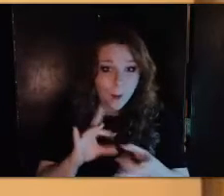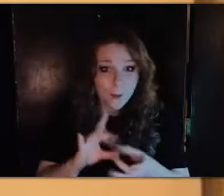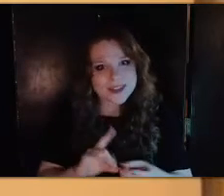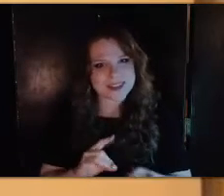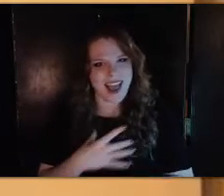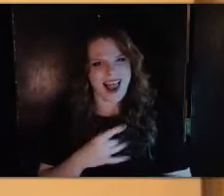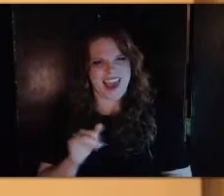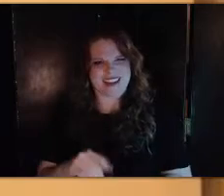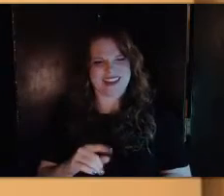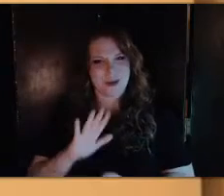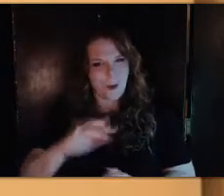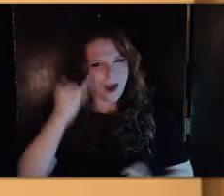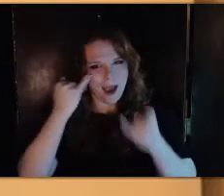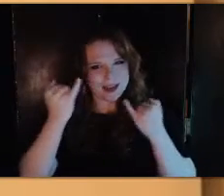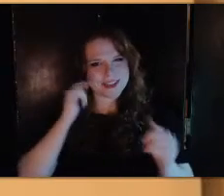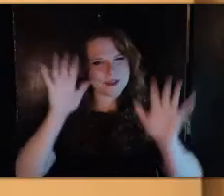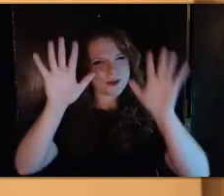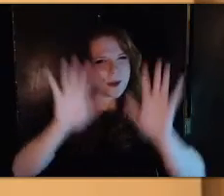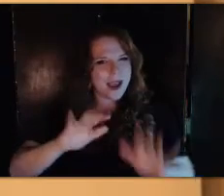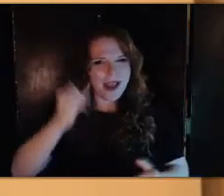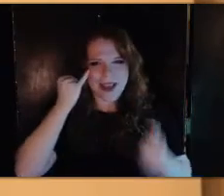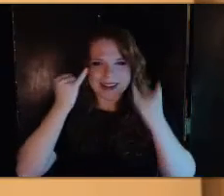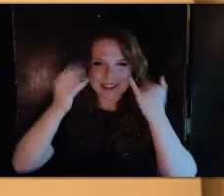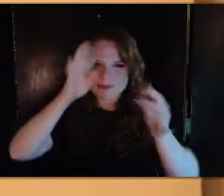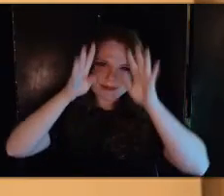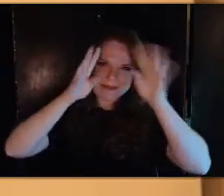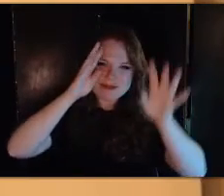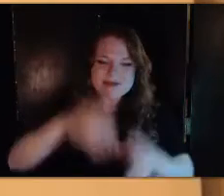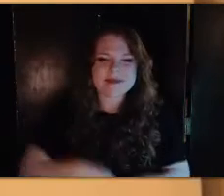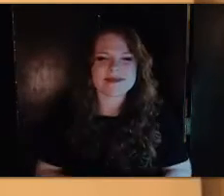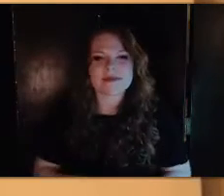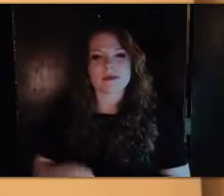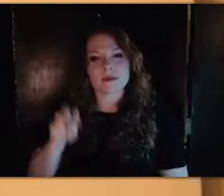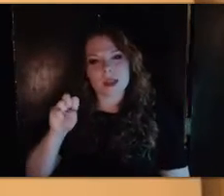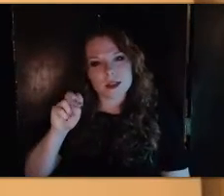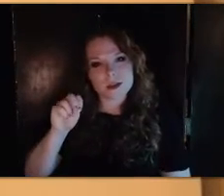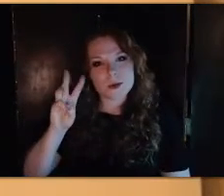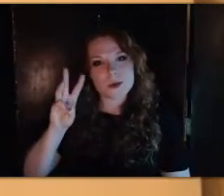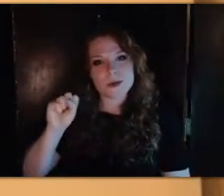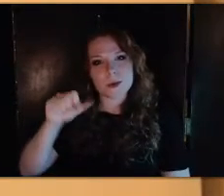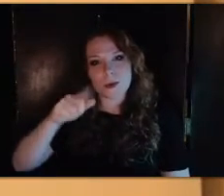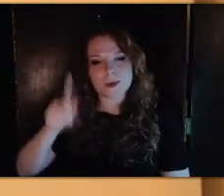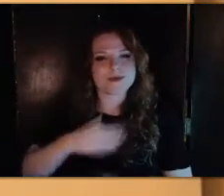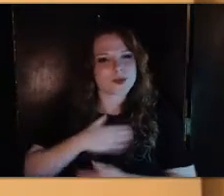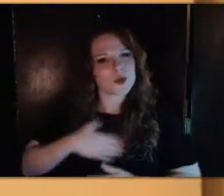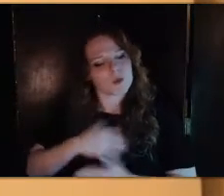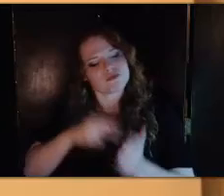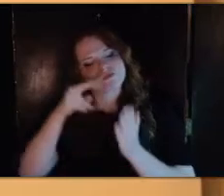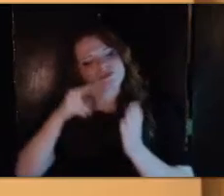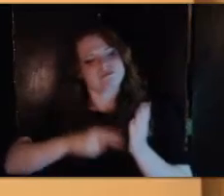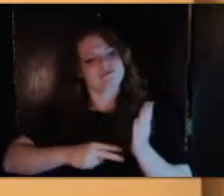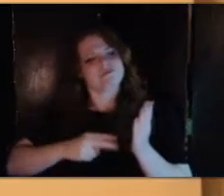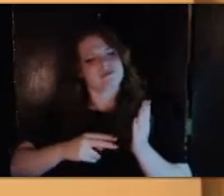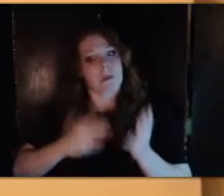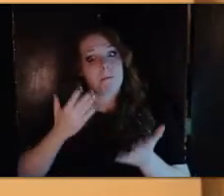all of you who sent us your ideas, great ideas all across the board. Our News Quiz team enjoyed reading those suggestions as well.